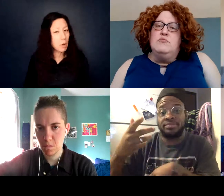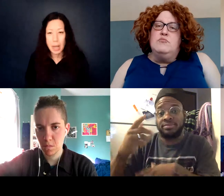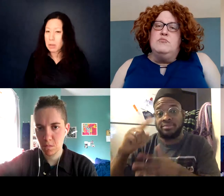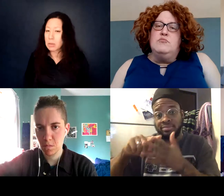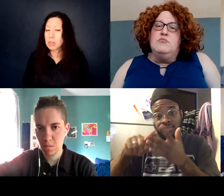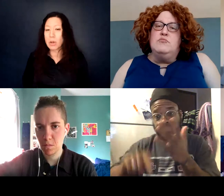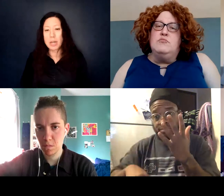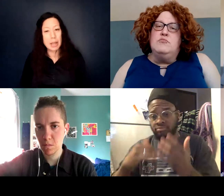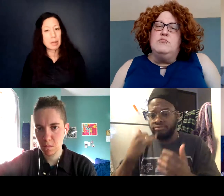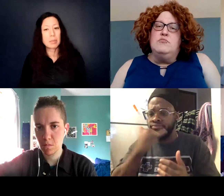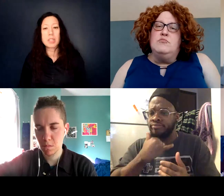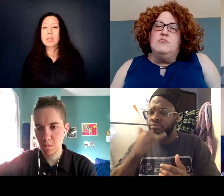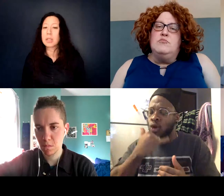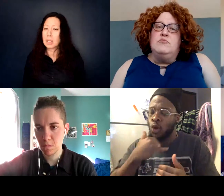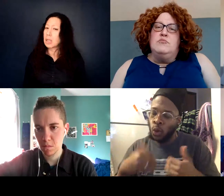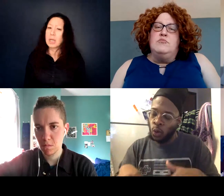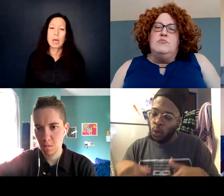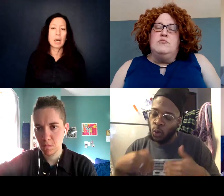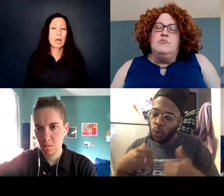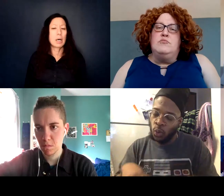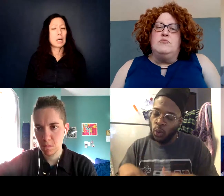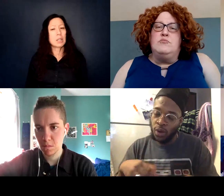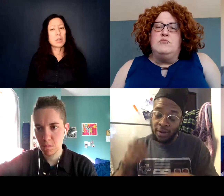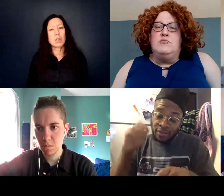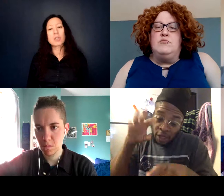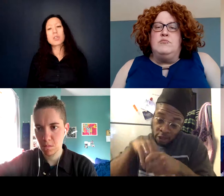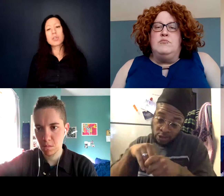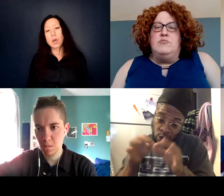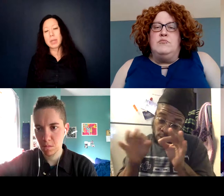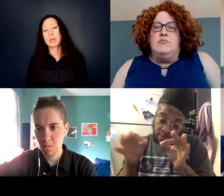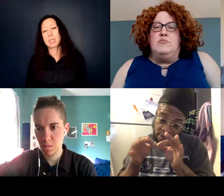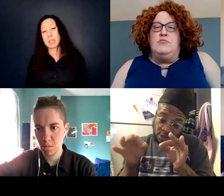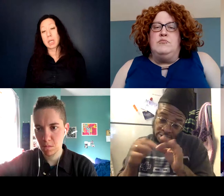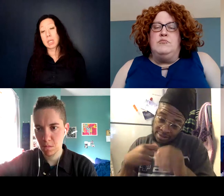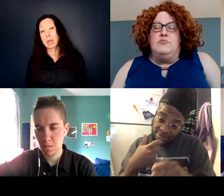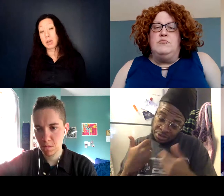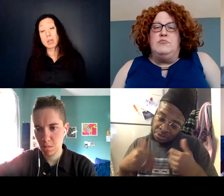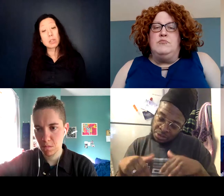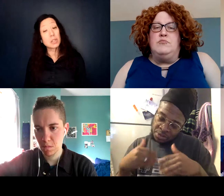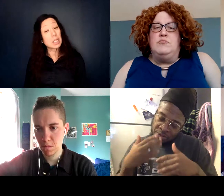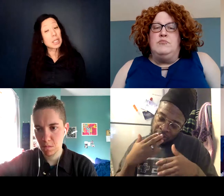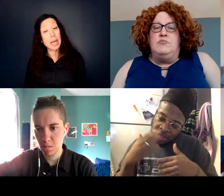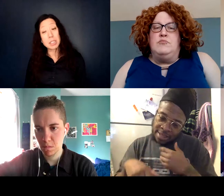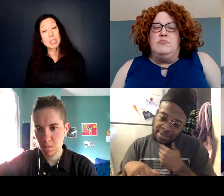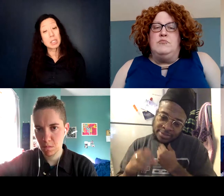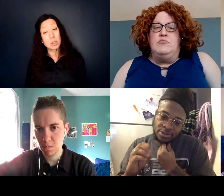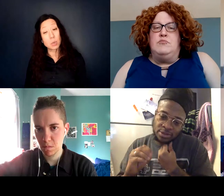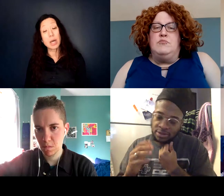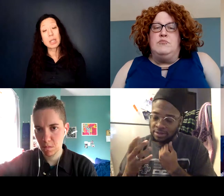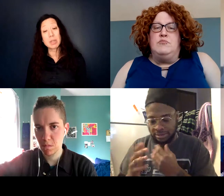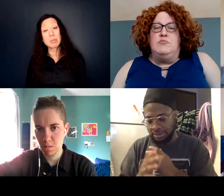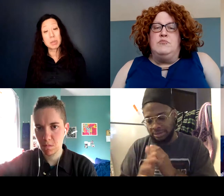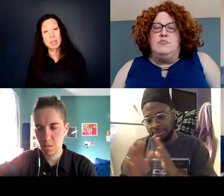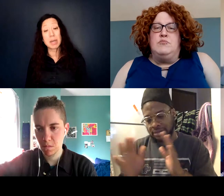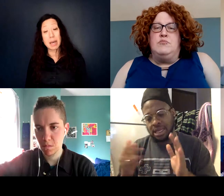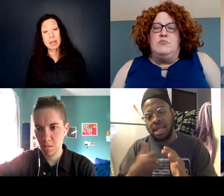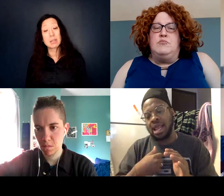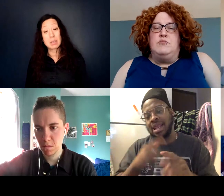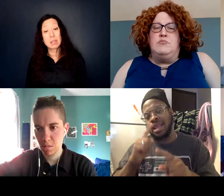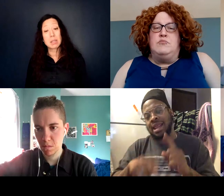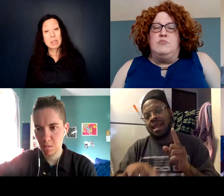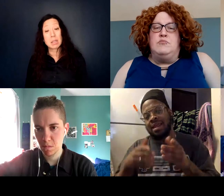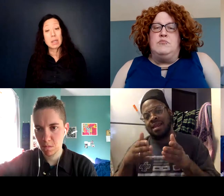not honoring pronouns, our names. There are so many mistakes out there, including in captioning as well. It's been